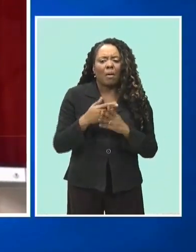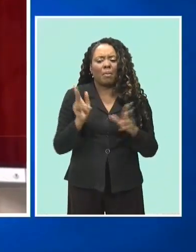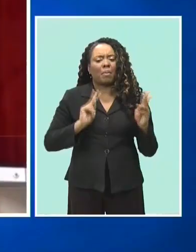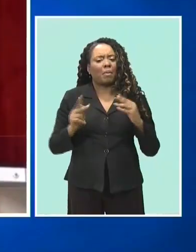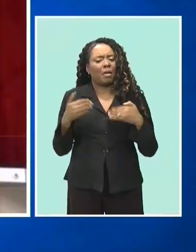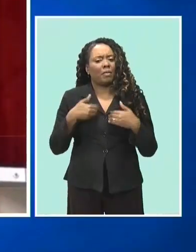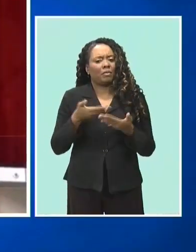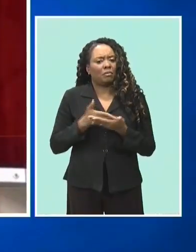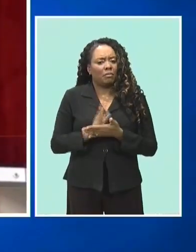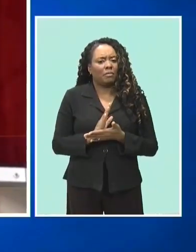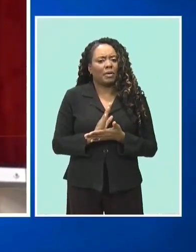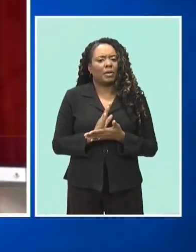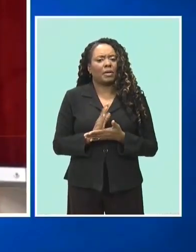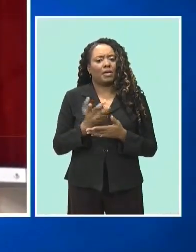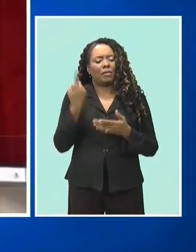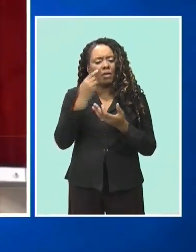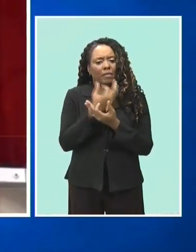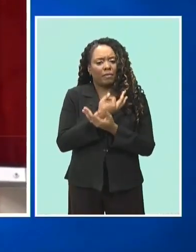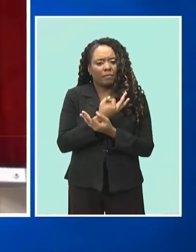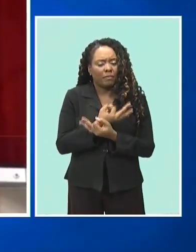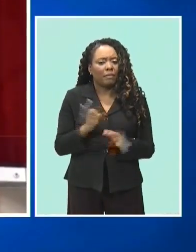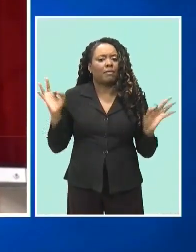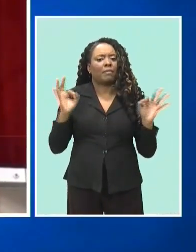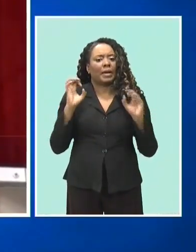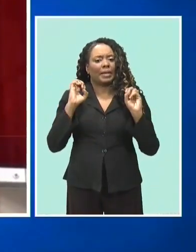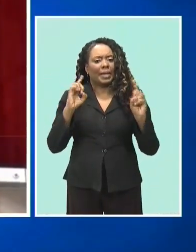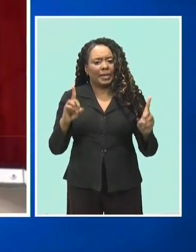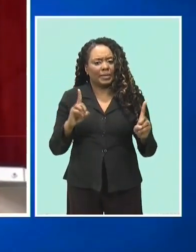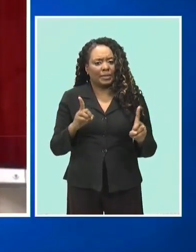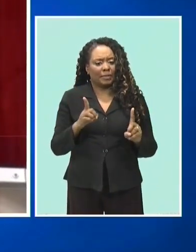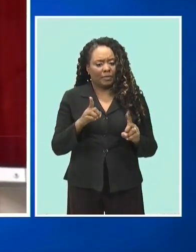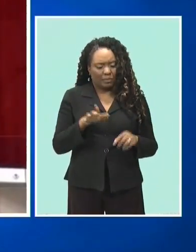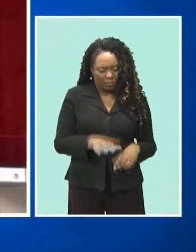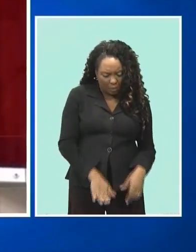from nursery to university.